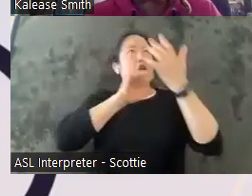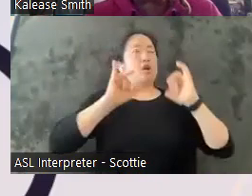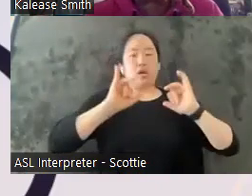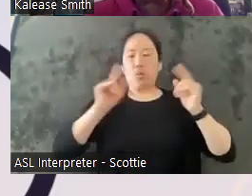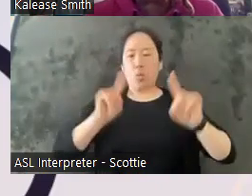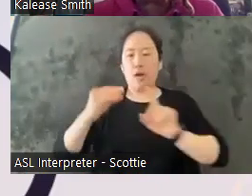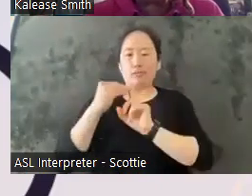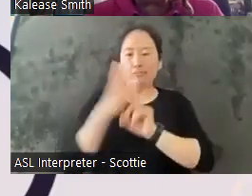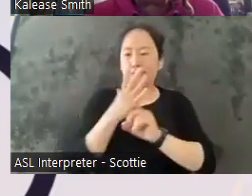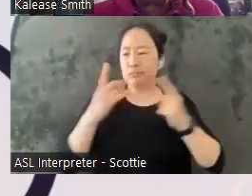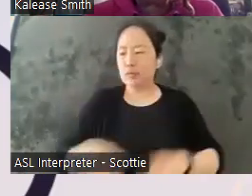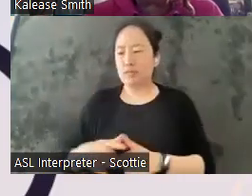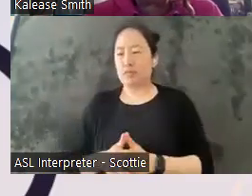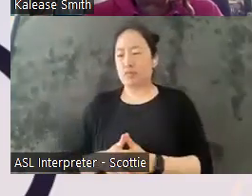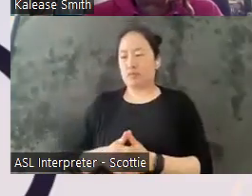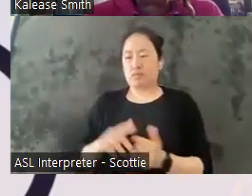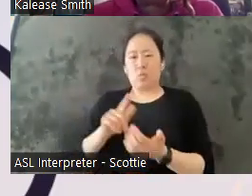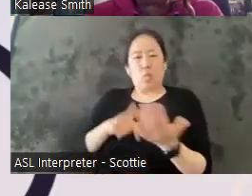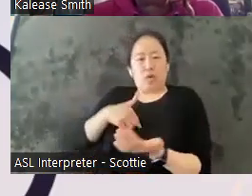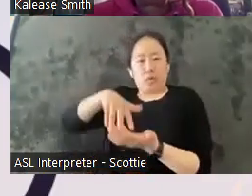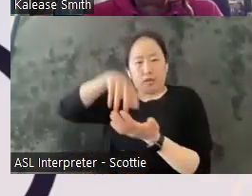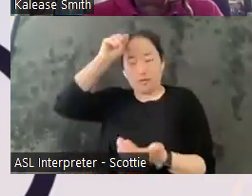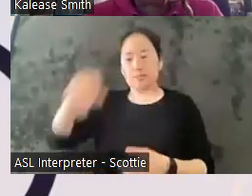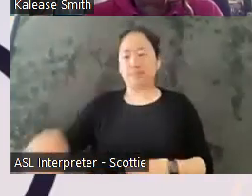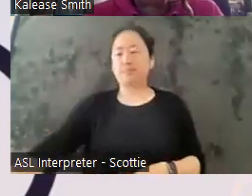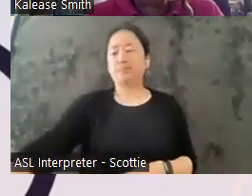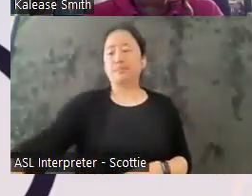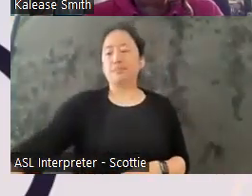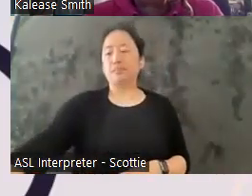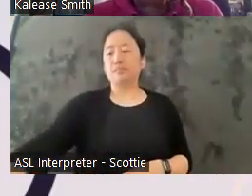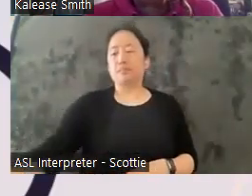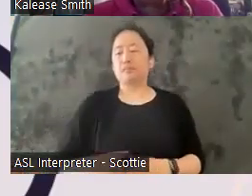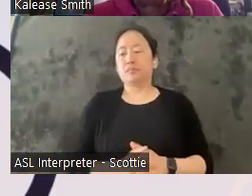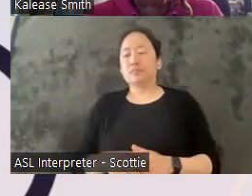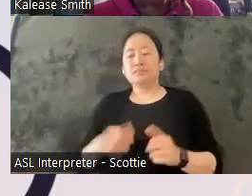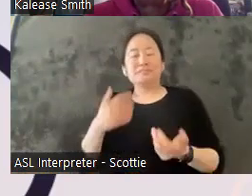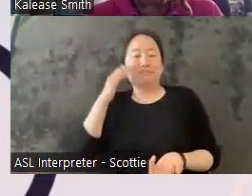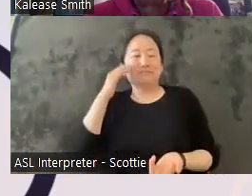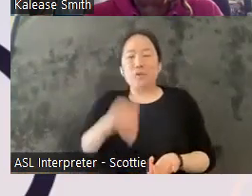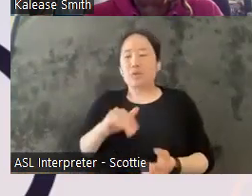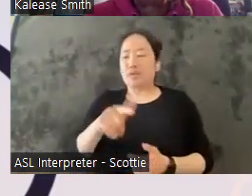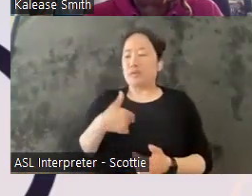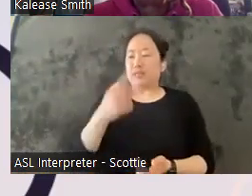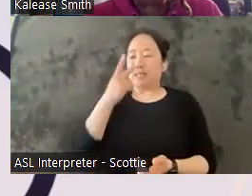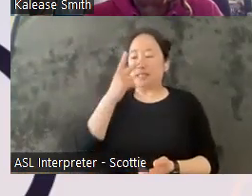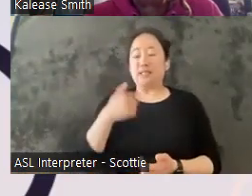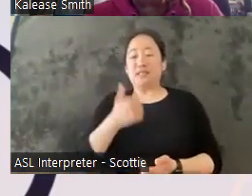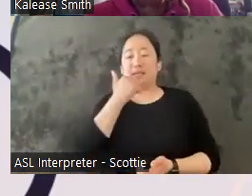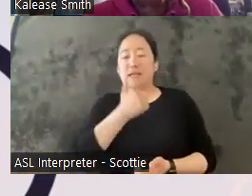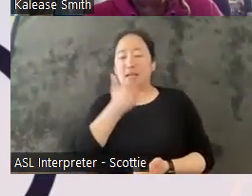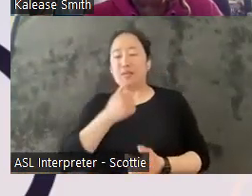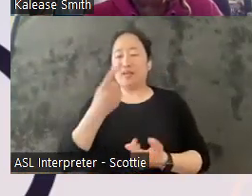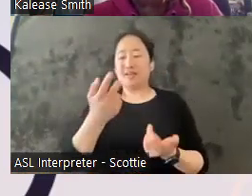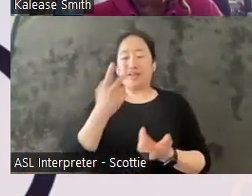think of places in our life, society, or history where we see a lack of consent as accepted or maybe even